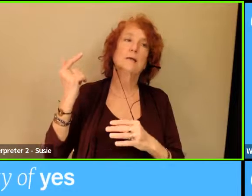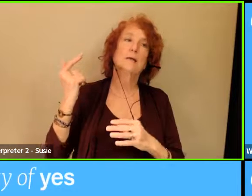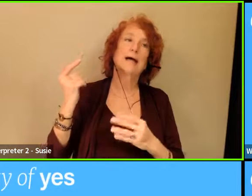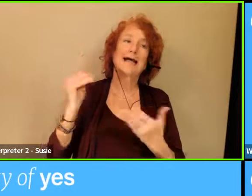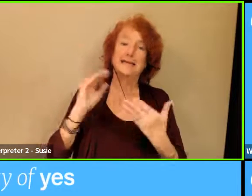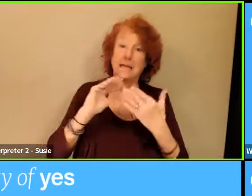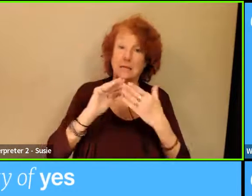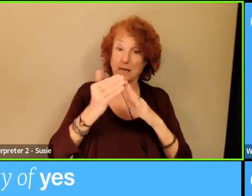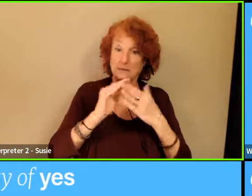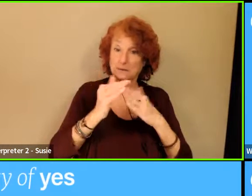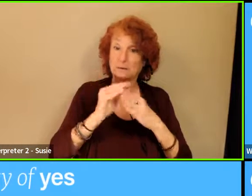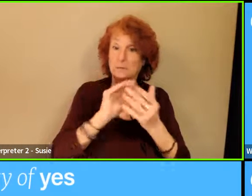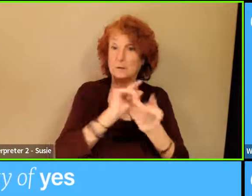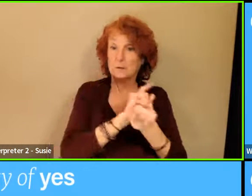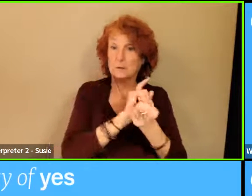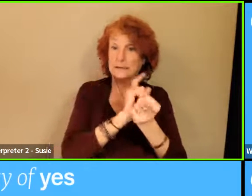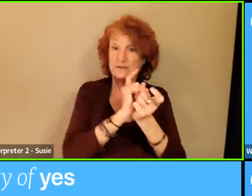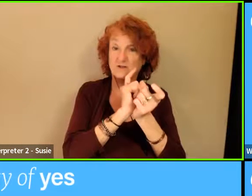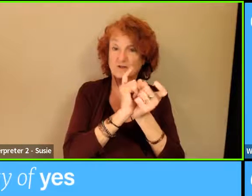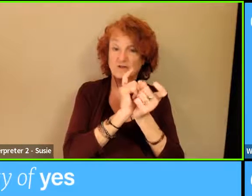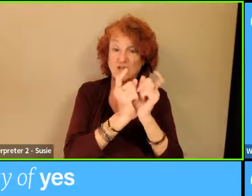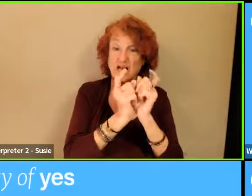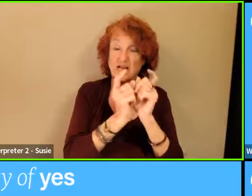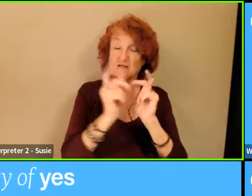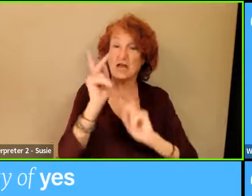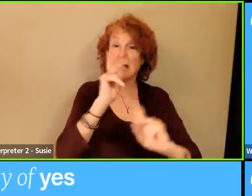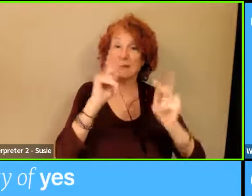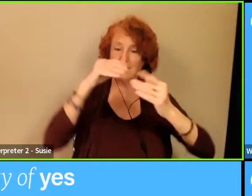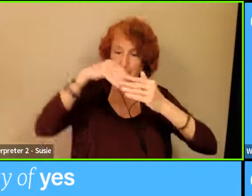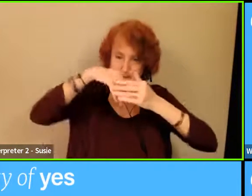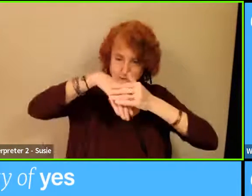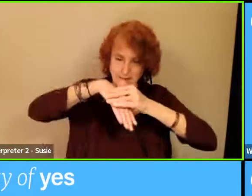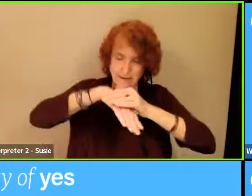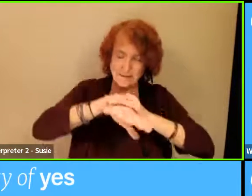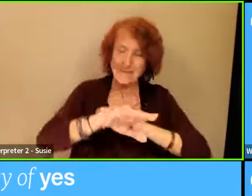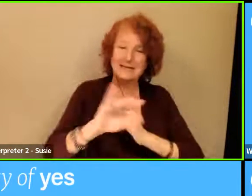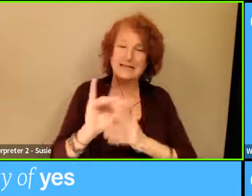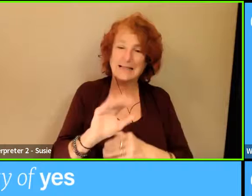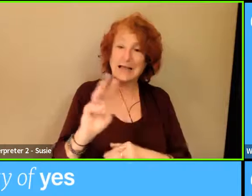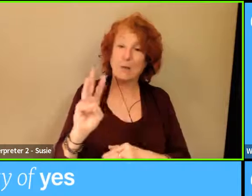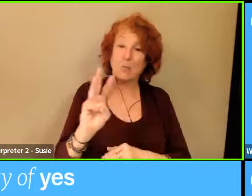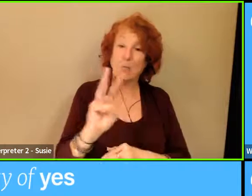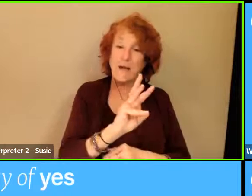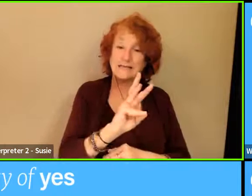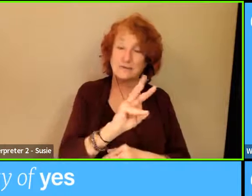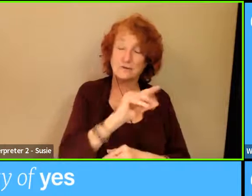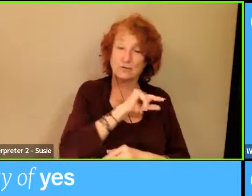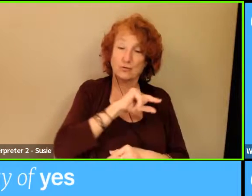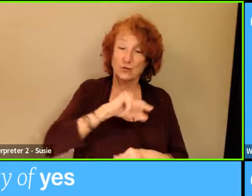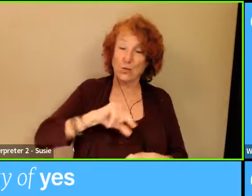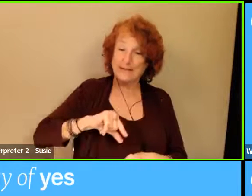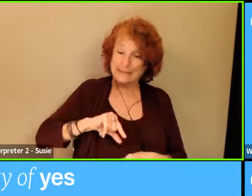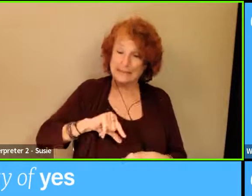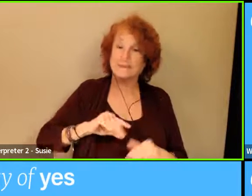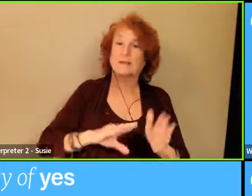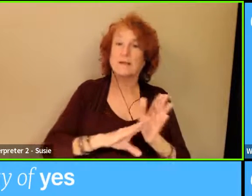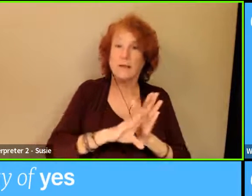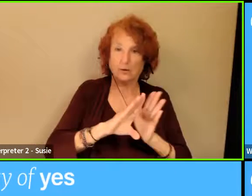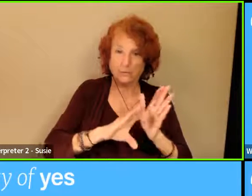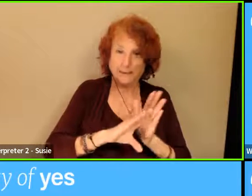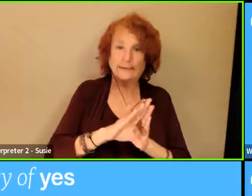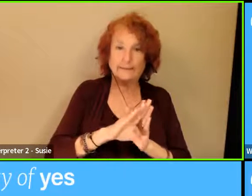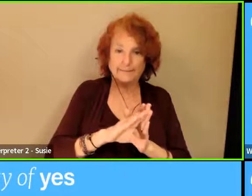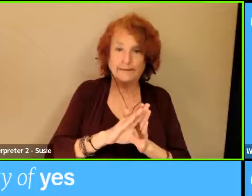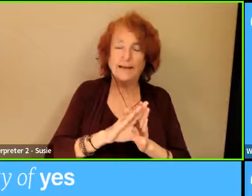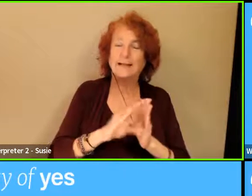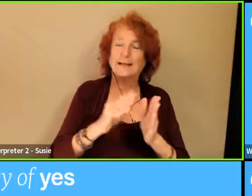communities change and people come into communities like Western Queens that are being developed, as people of